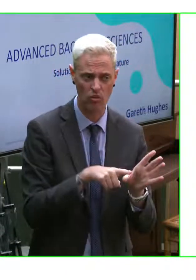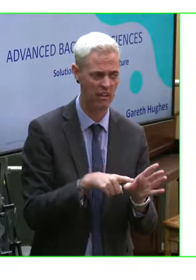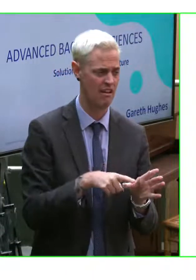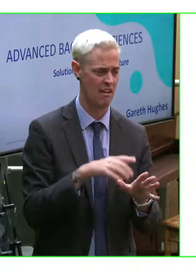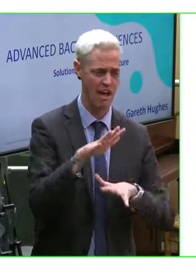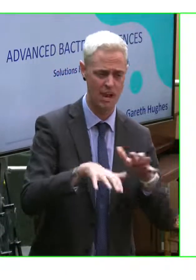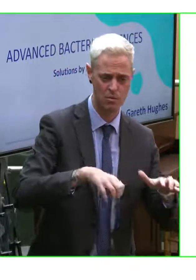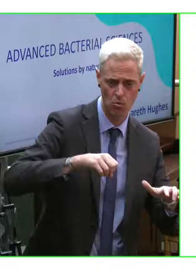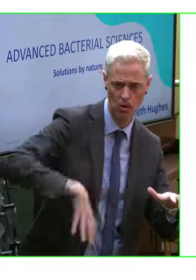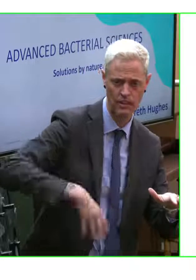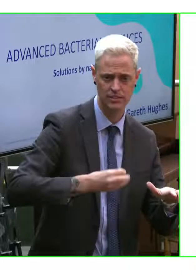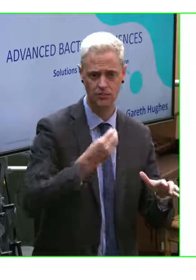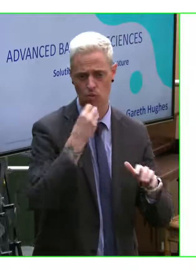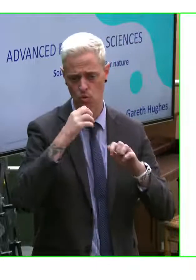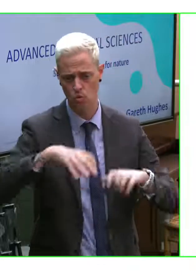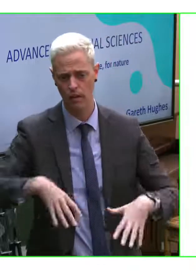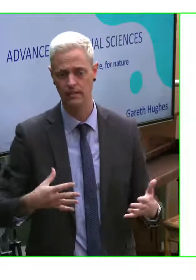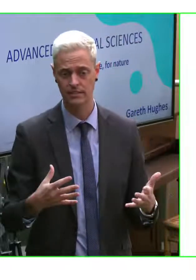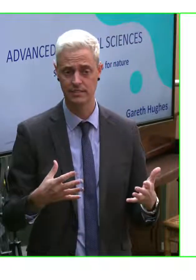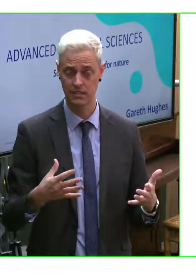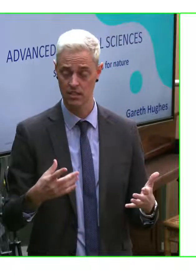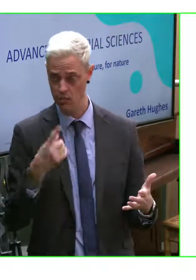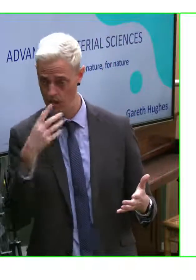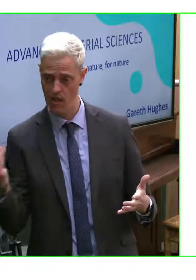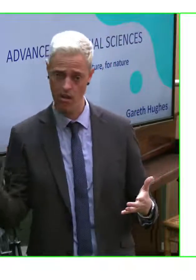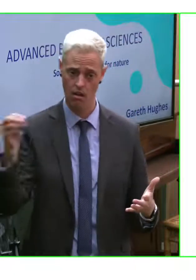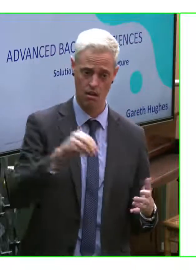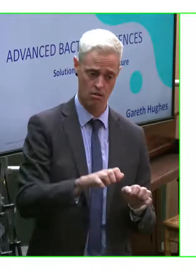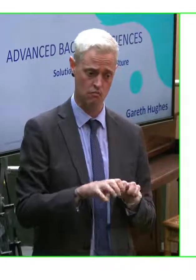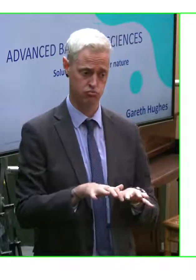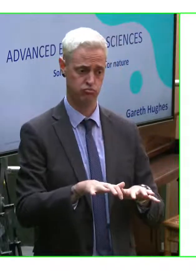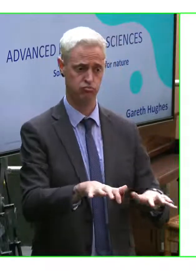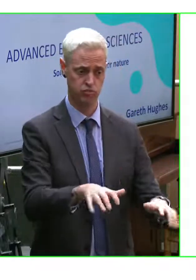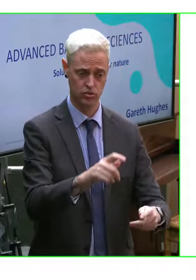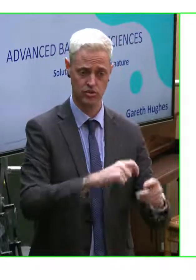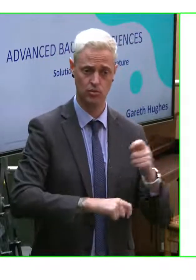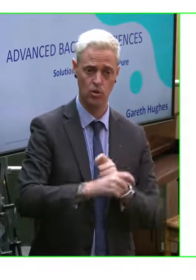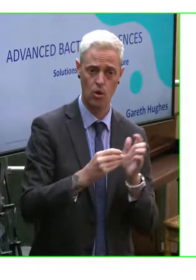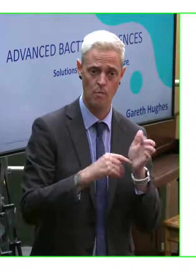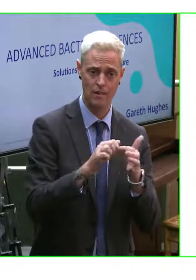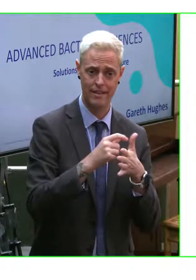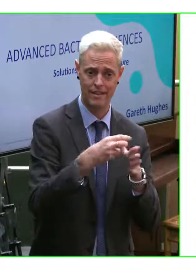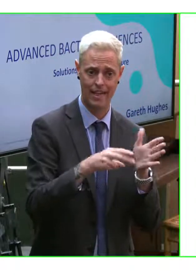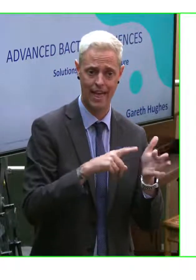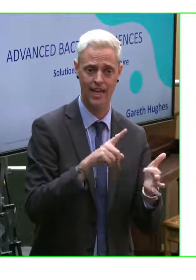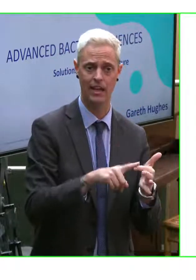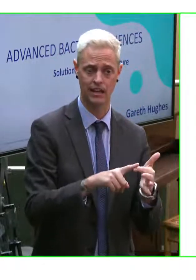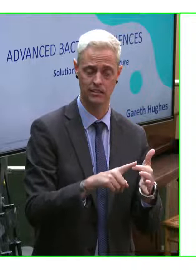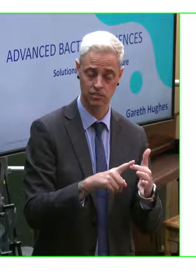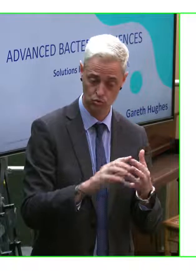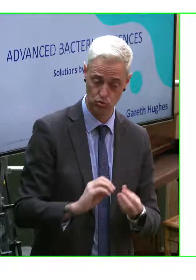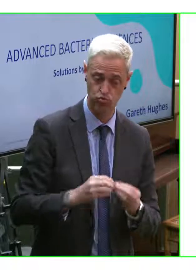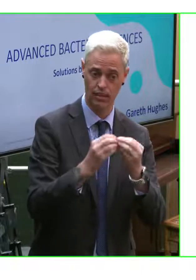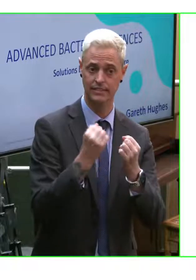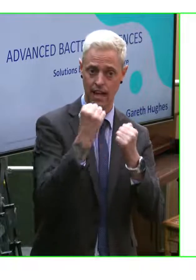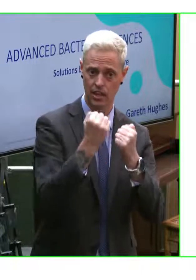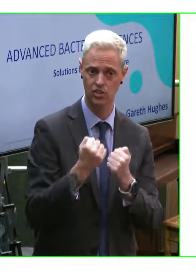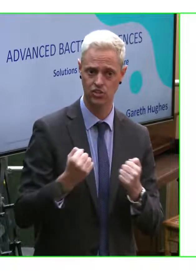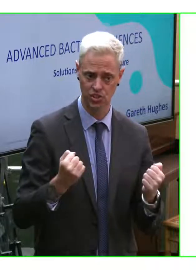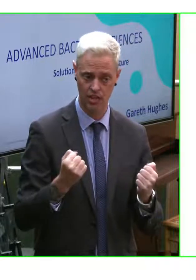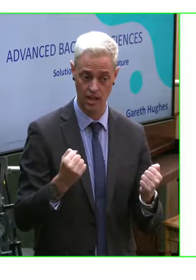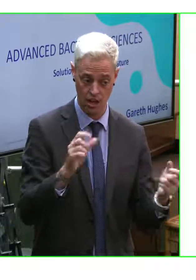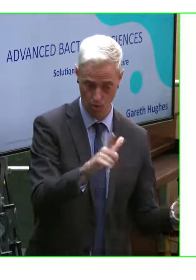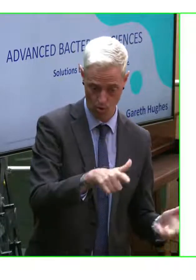waste, and we can increase the methane fraction of that waste to create more energy. And we can